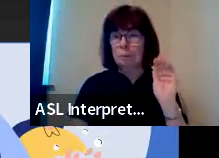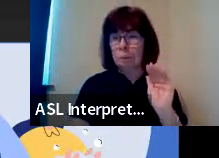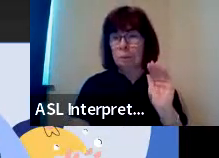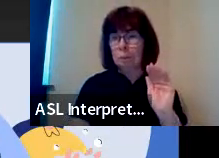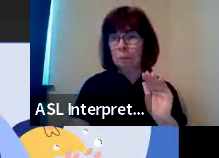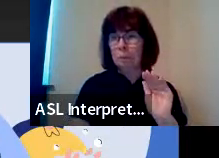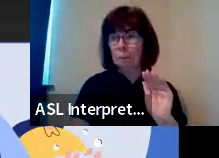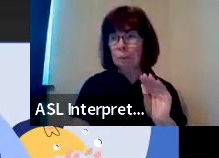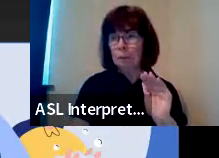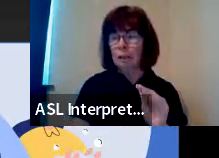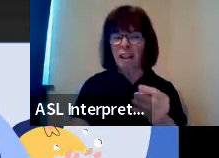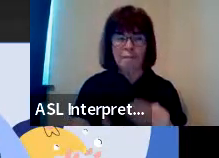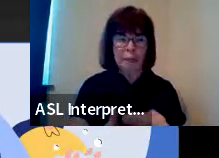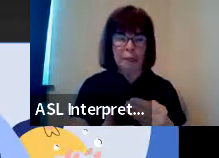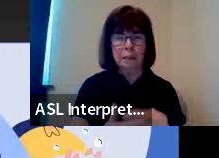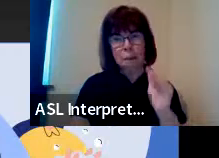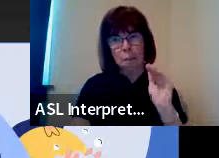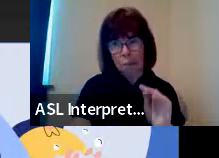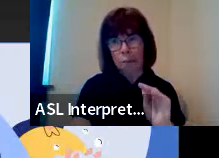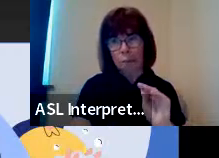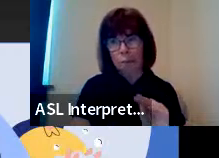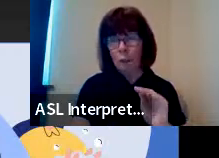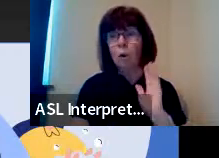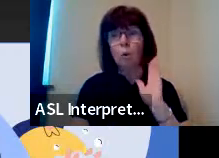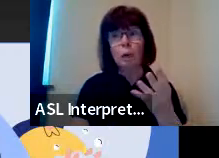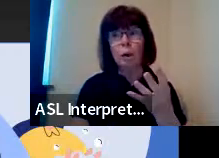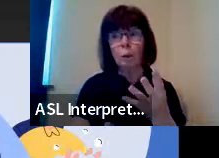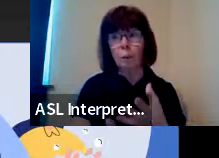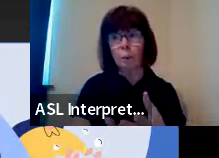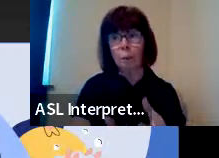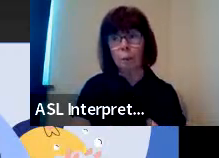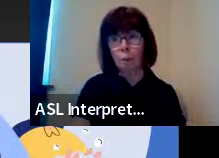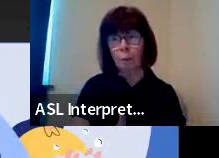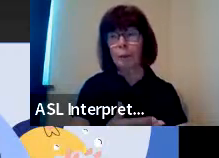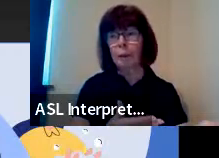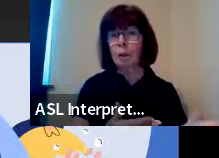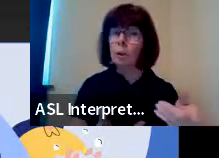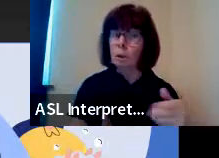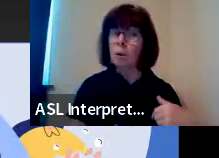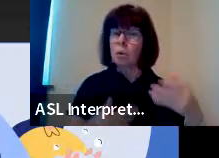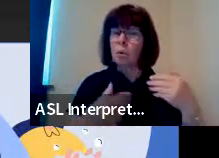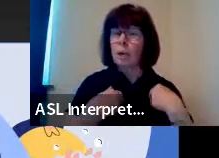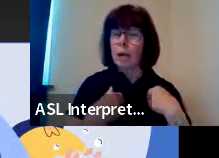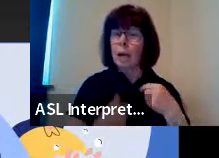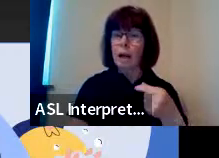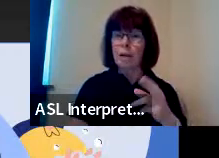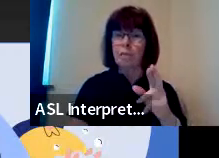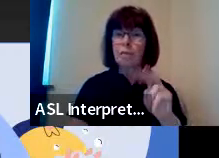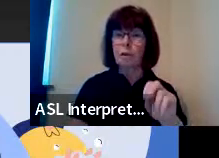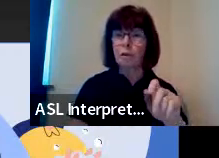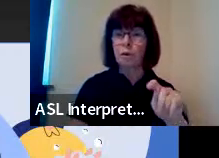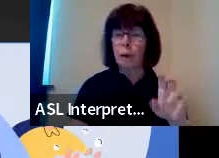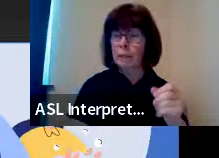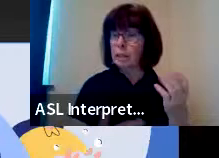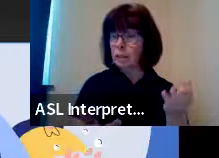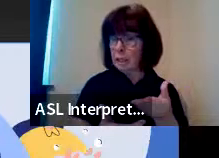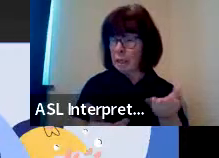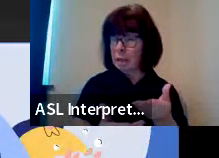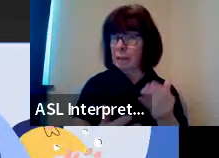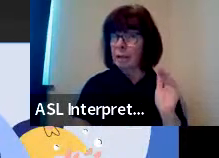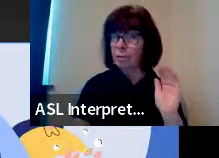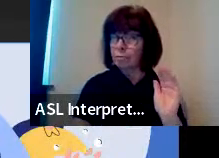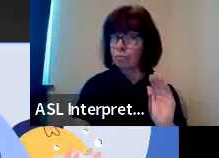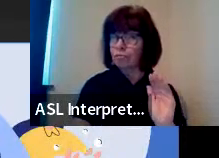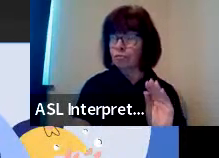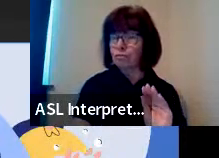to dwindle down and it will soon go away. We have grants that were here for the emergency that will be that are narrowing down, and